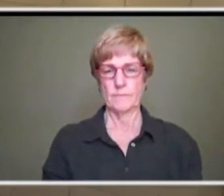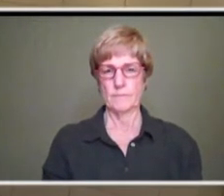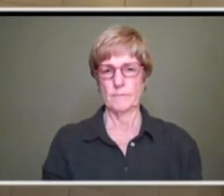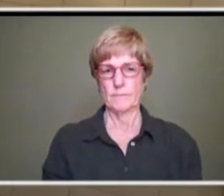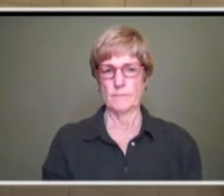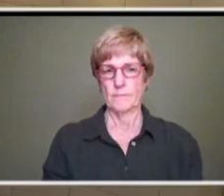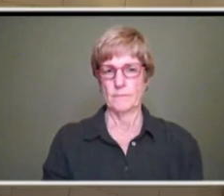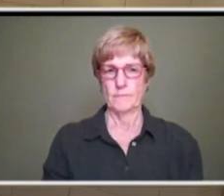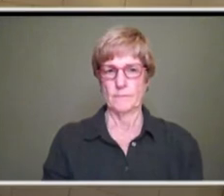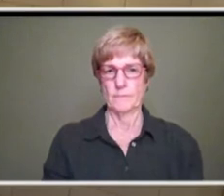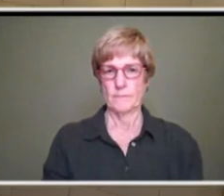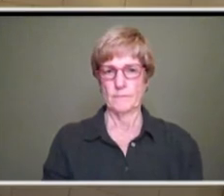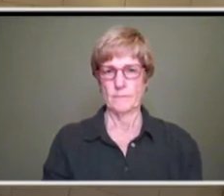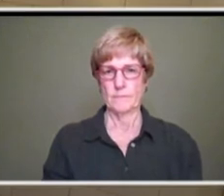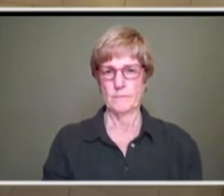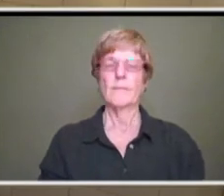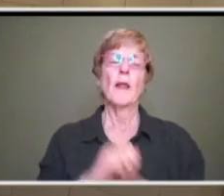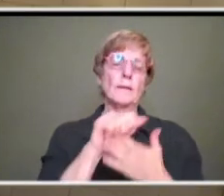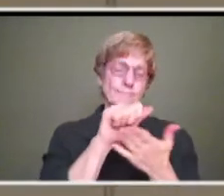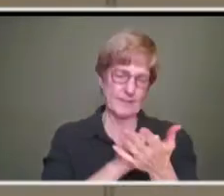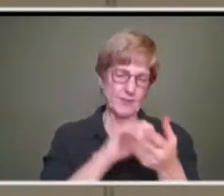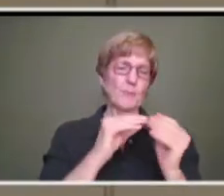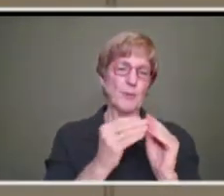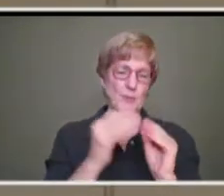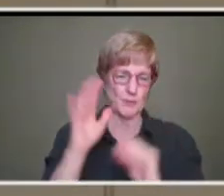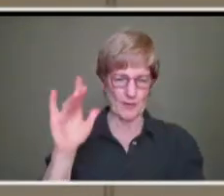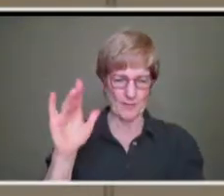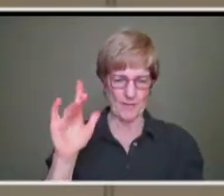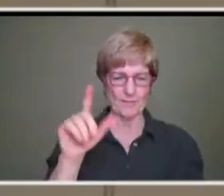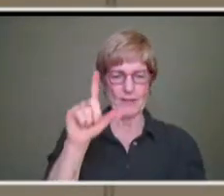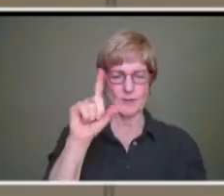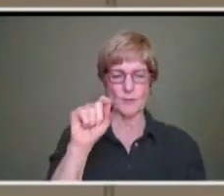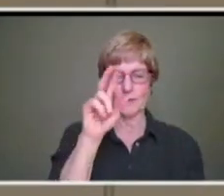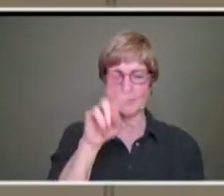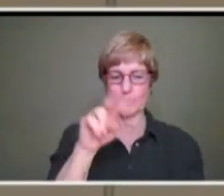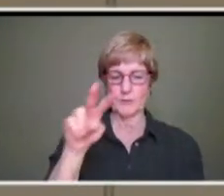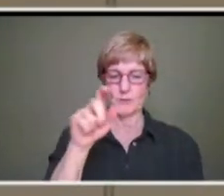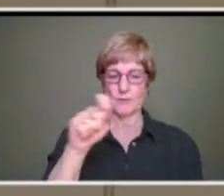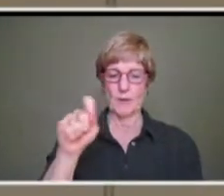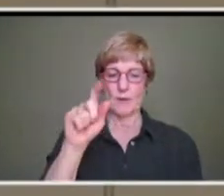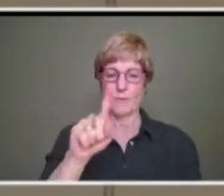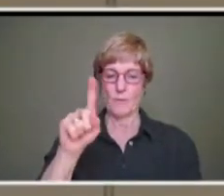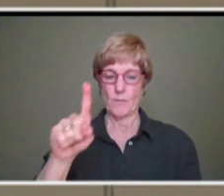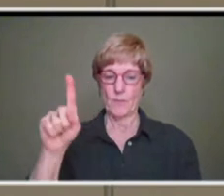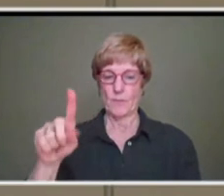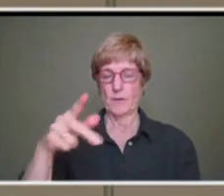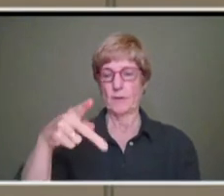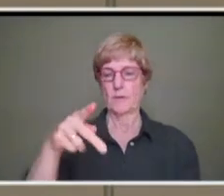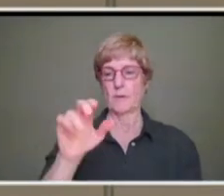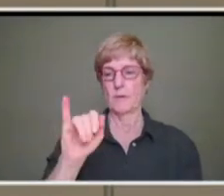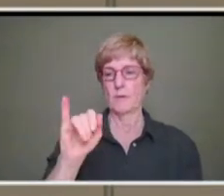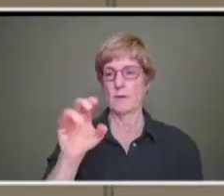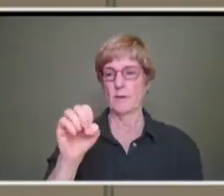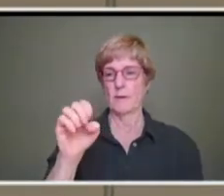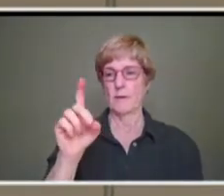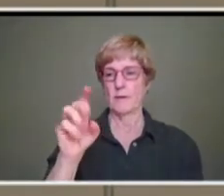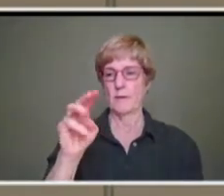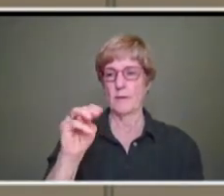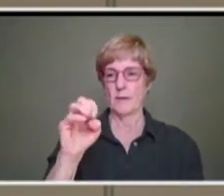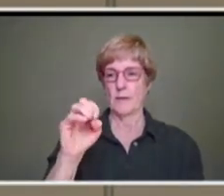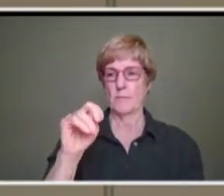our agenda number 25 rezoning petition 2022-111 by Piedmont Natural uh natural gas company